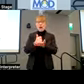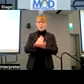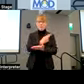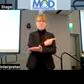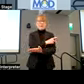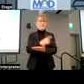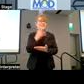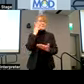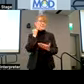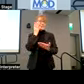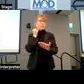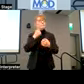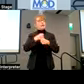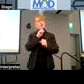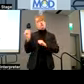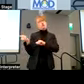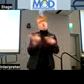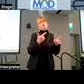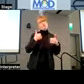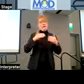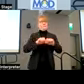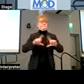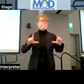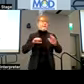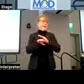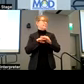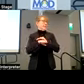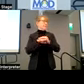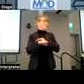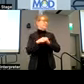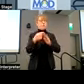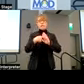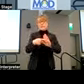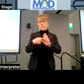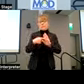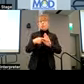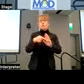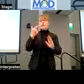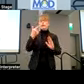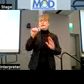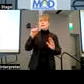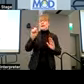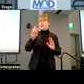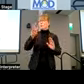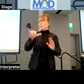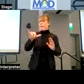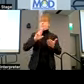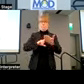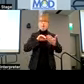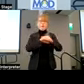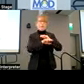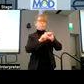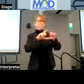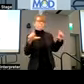can have access and enjoy those experiences, such as being able to access our patient portal called Patient Gateway, or be able to use virtual